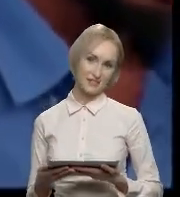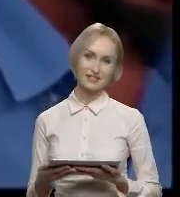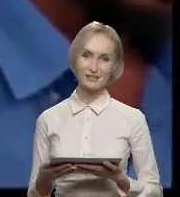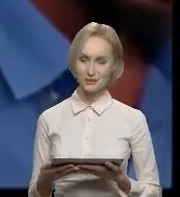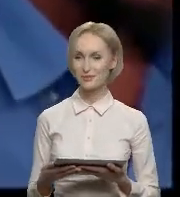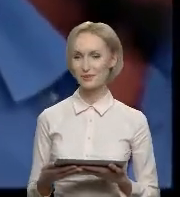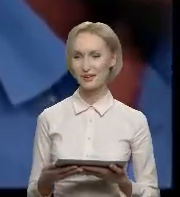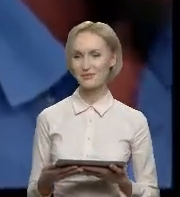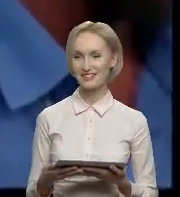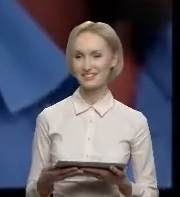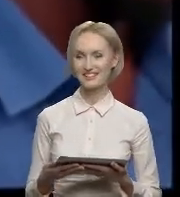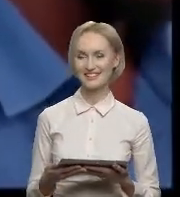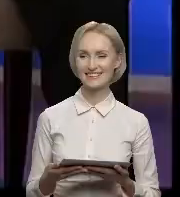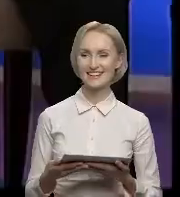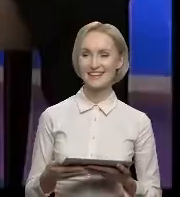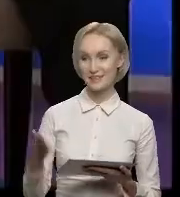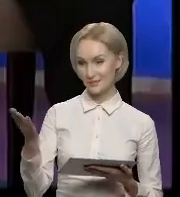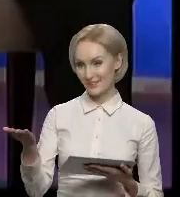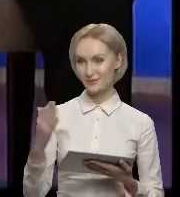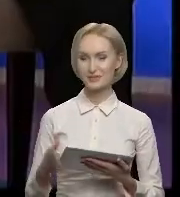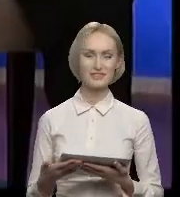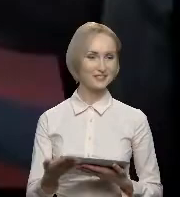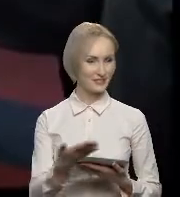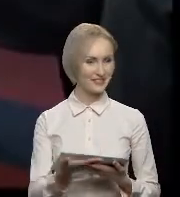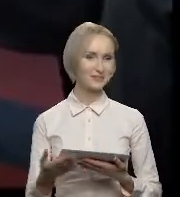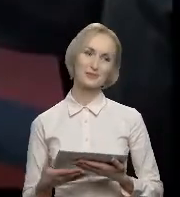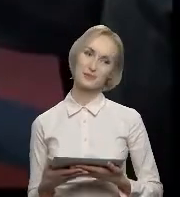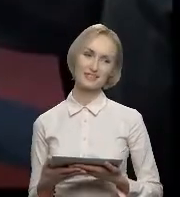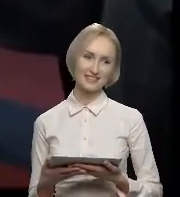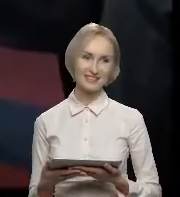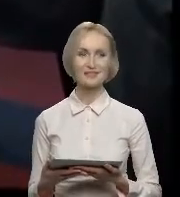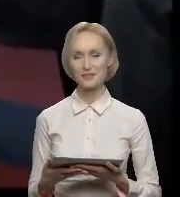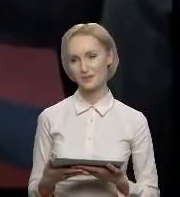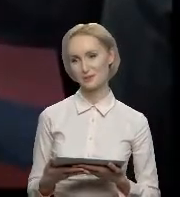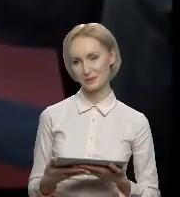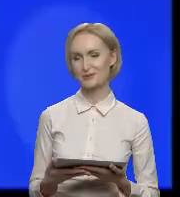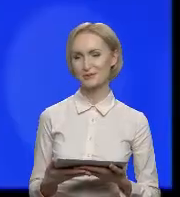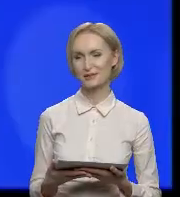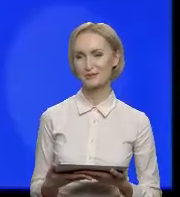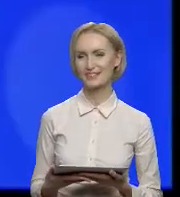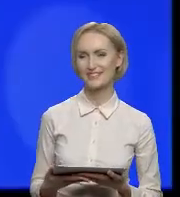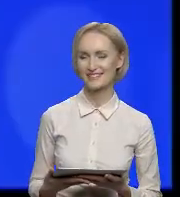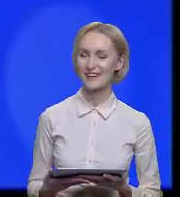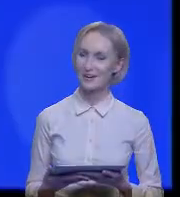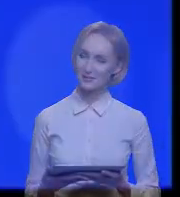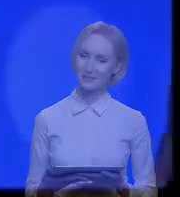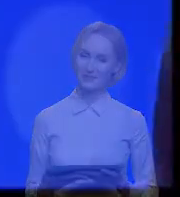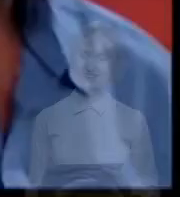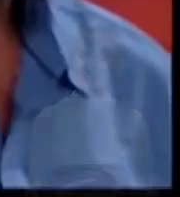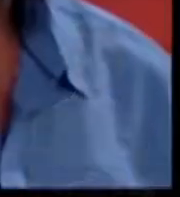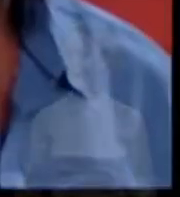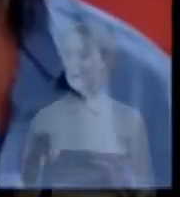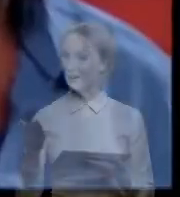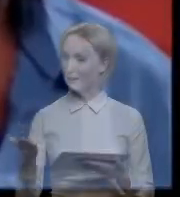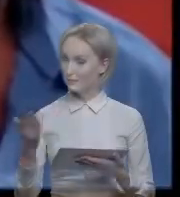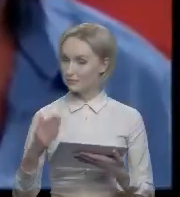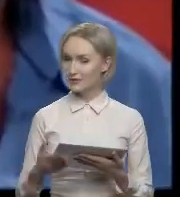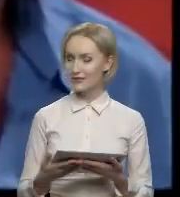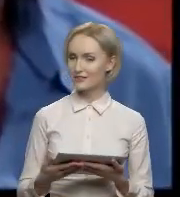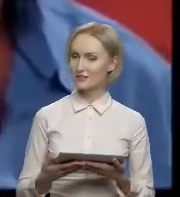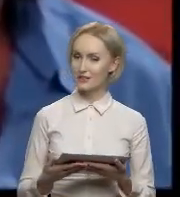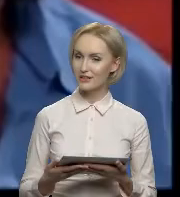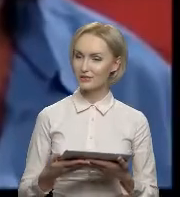There's somebody because sleeping out. Not true. So, yeah. Clearly, I have evidence. I have fact that it's